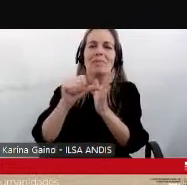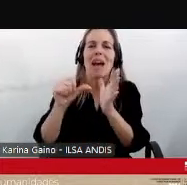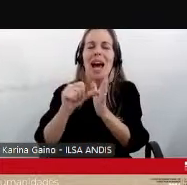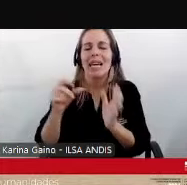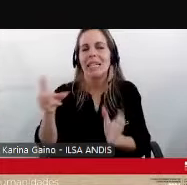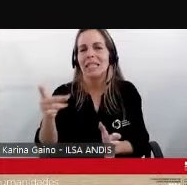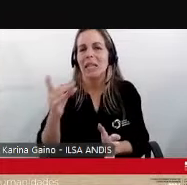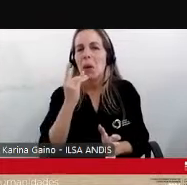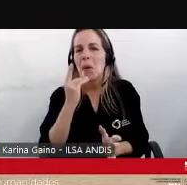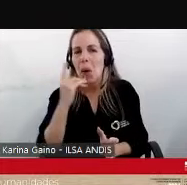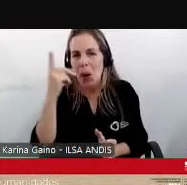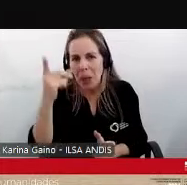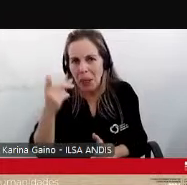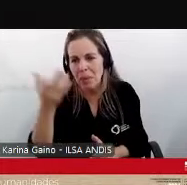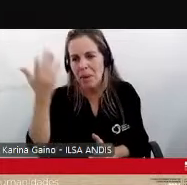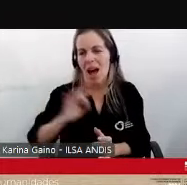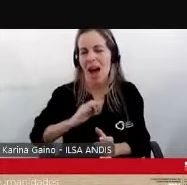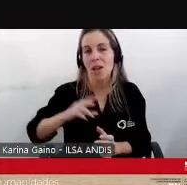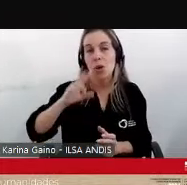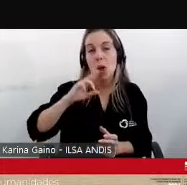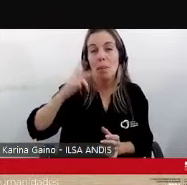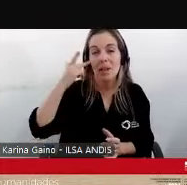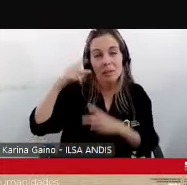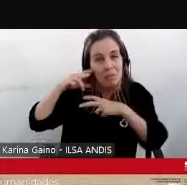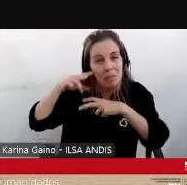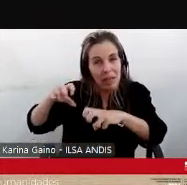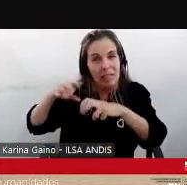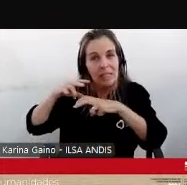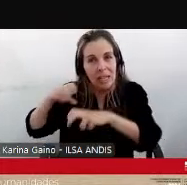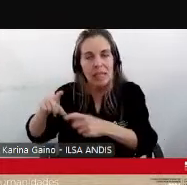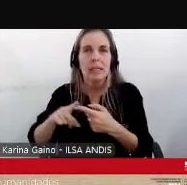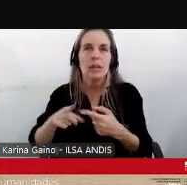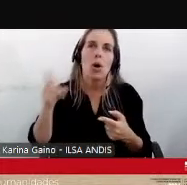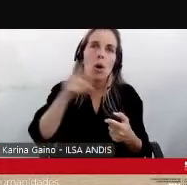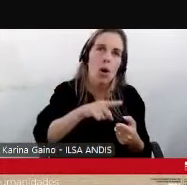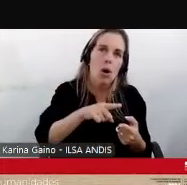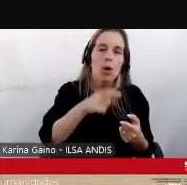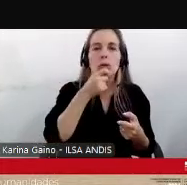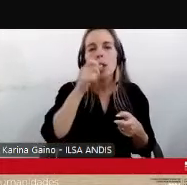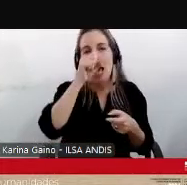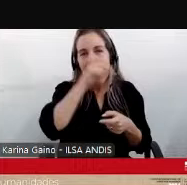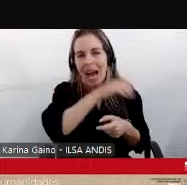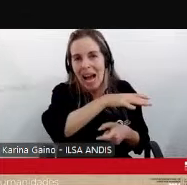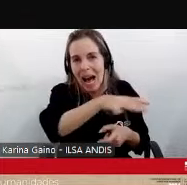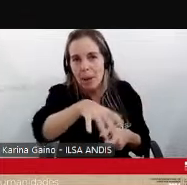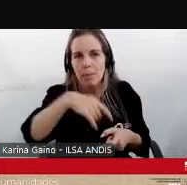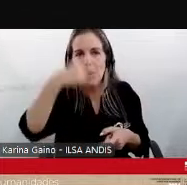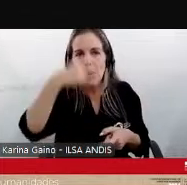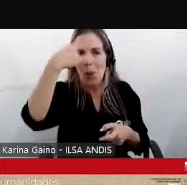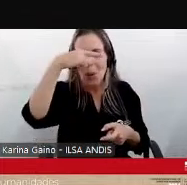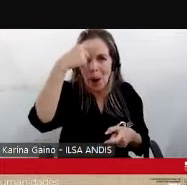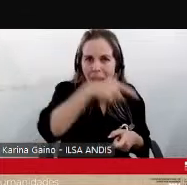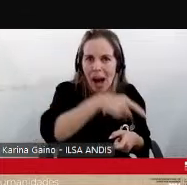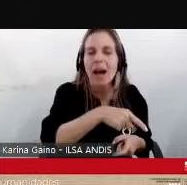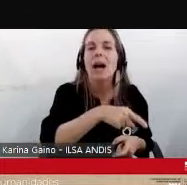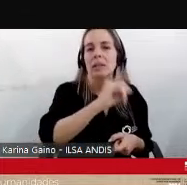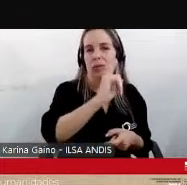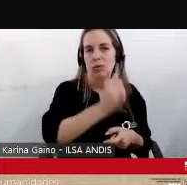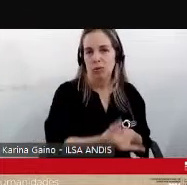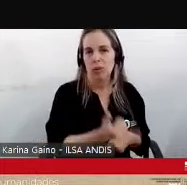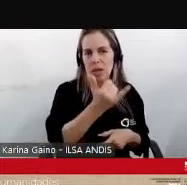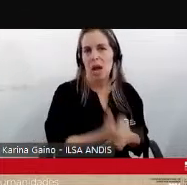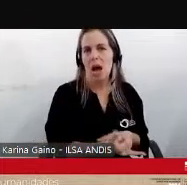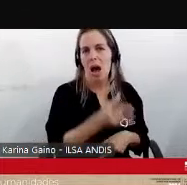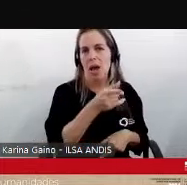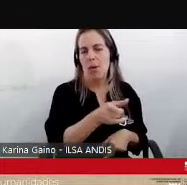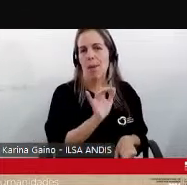on cattle farms who might be born into intergenerational indebtedness. But other than that, we